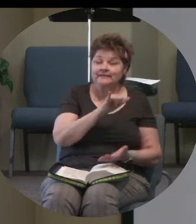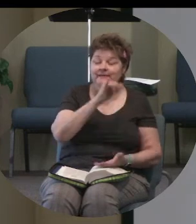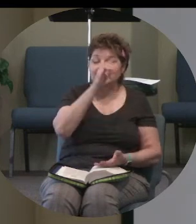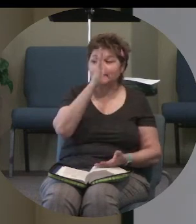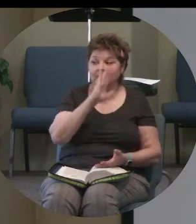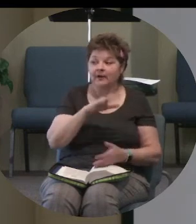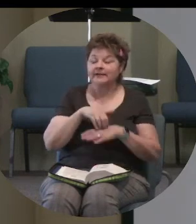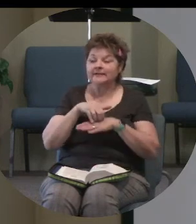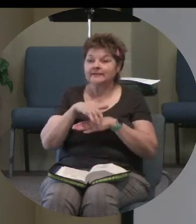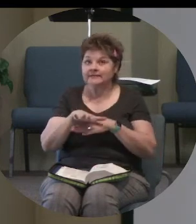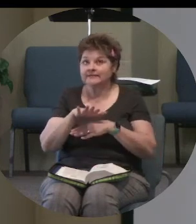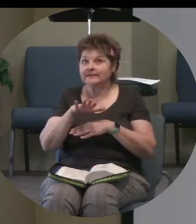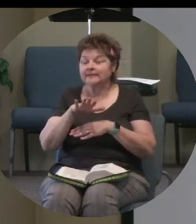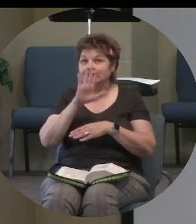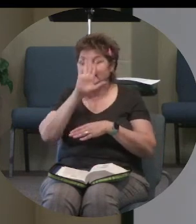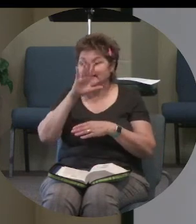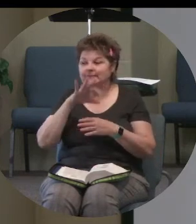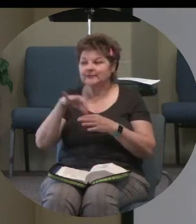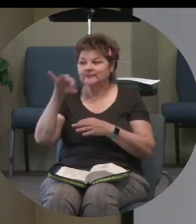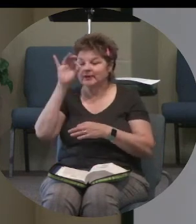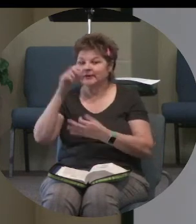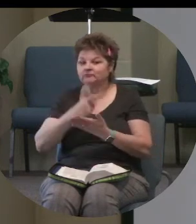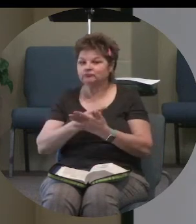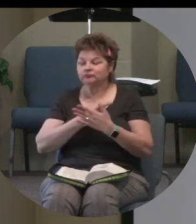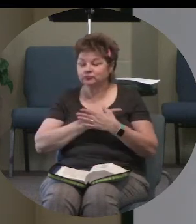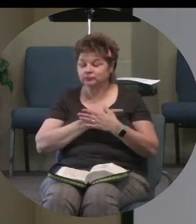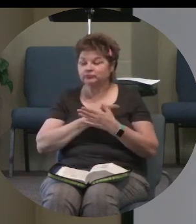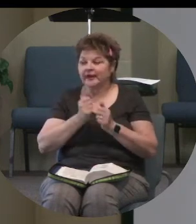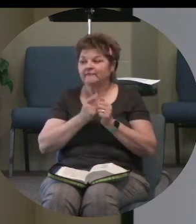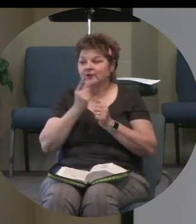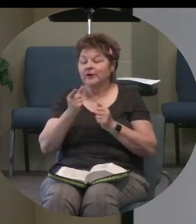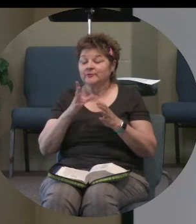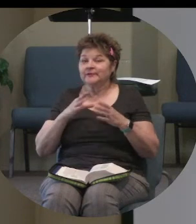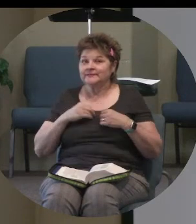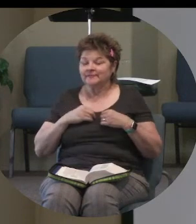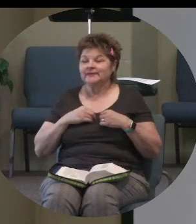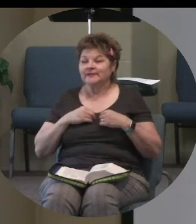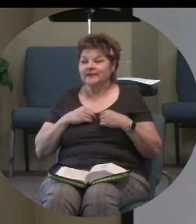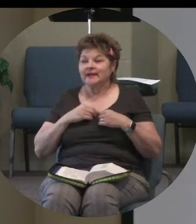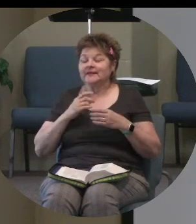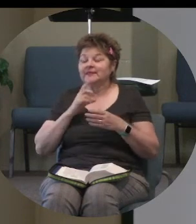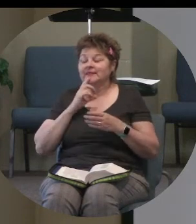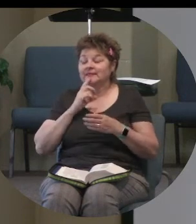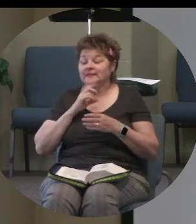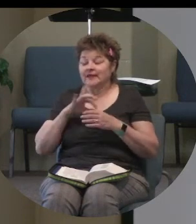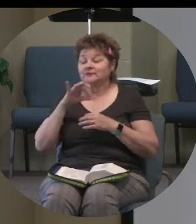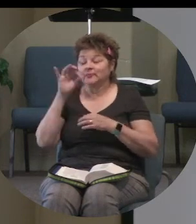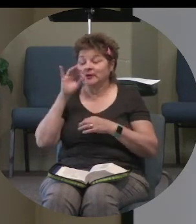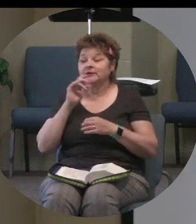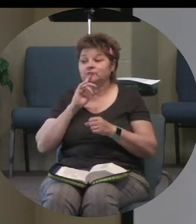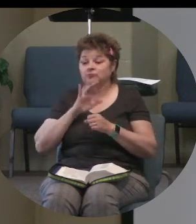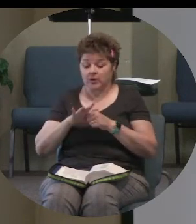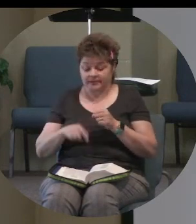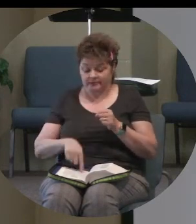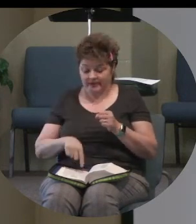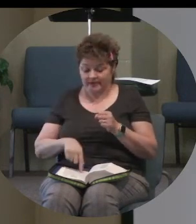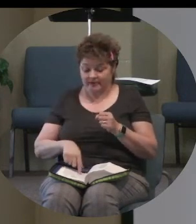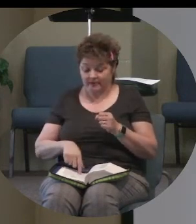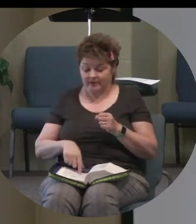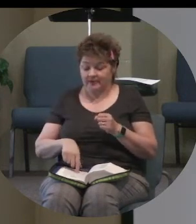sent his Spirit into each and every one of us who have received him. And that Spirit is promised right here in Romans 8